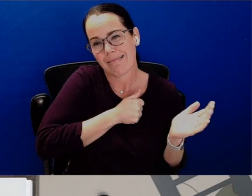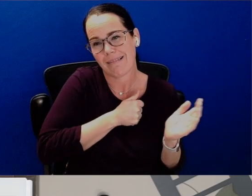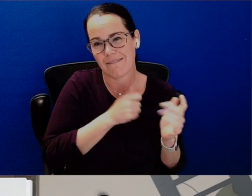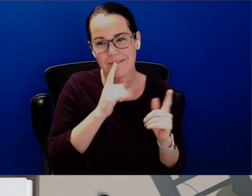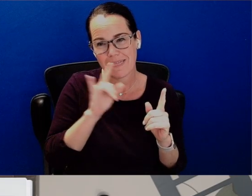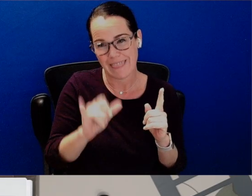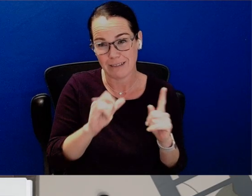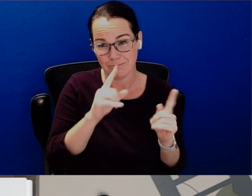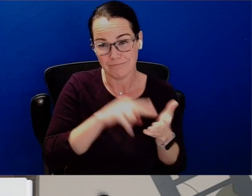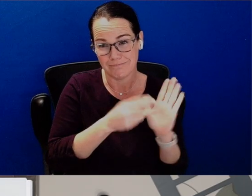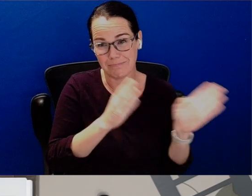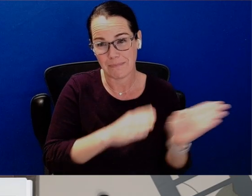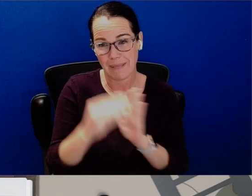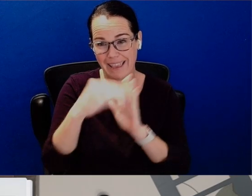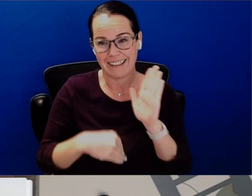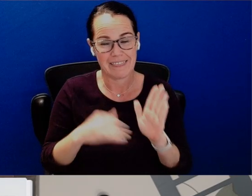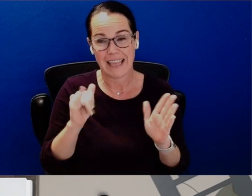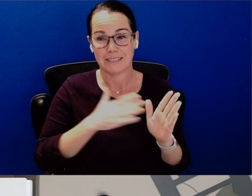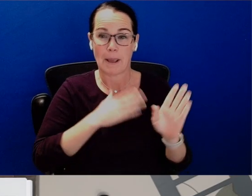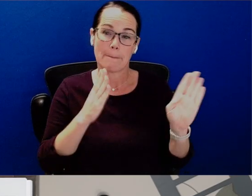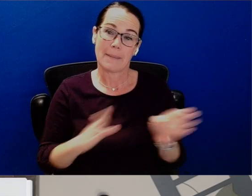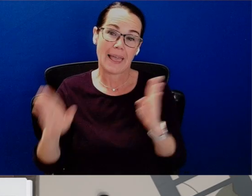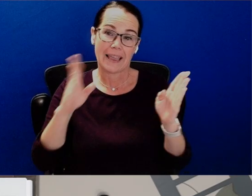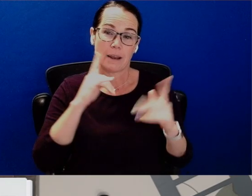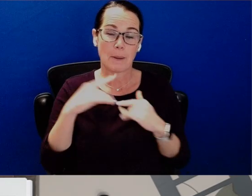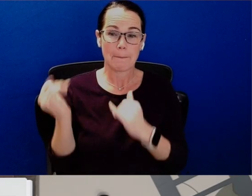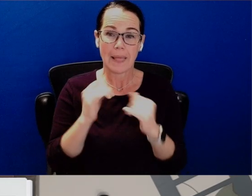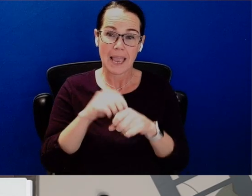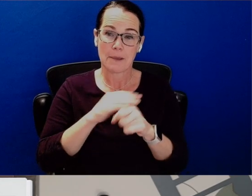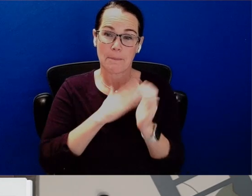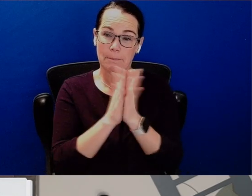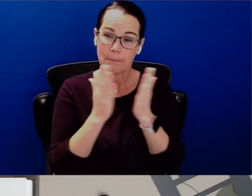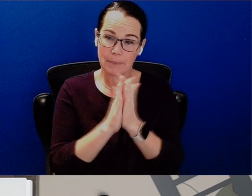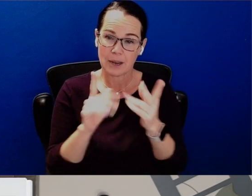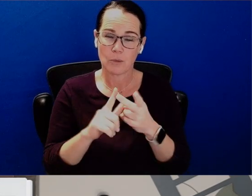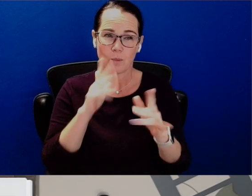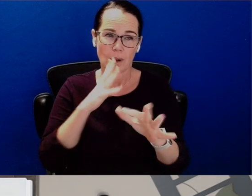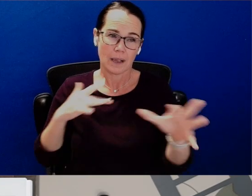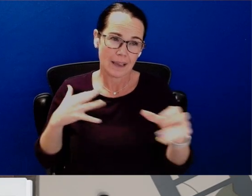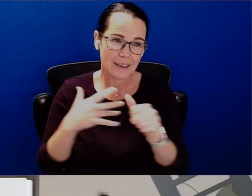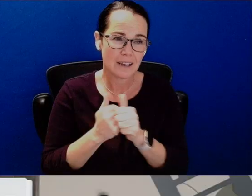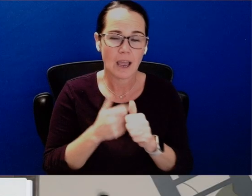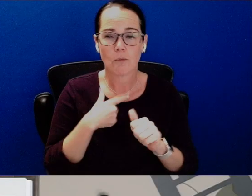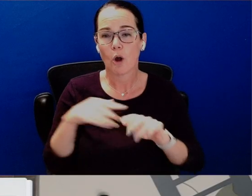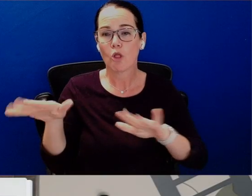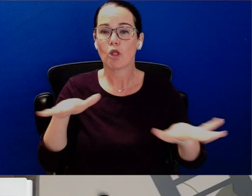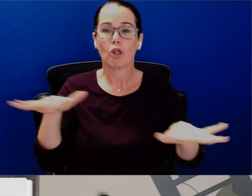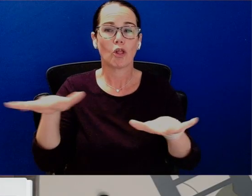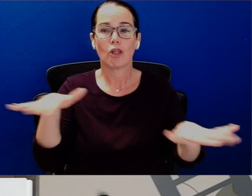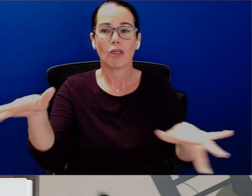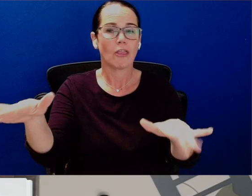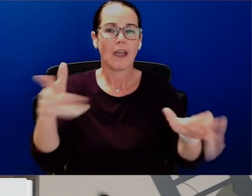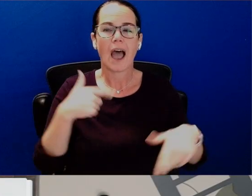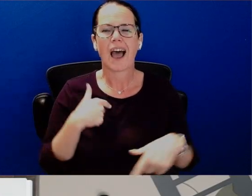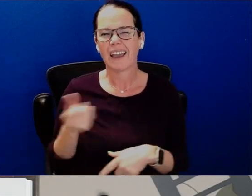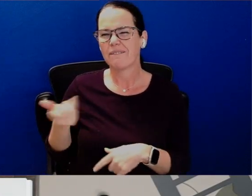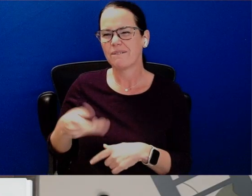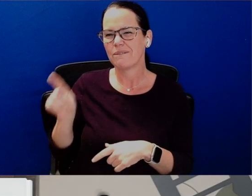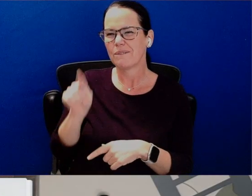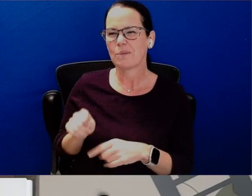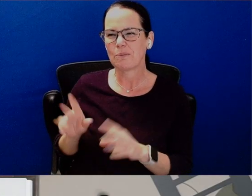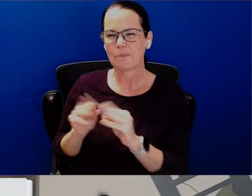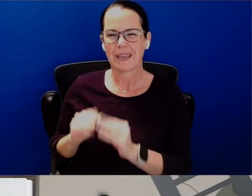plan. That is my entire plan for the day. I'm going to play in my planners. I'm going to catch up. I'm going to putz around. I do have a couple of meetings that I